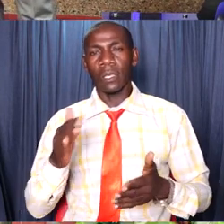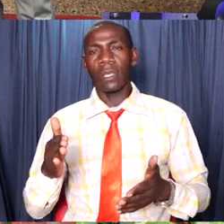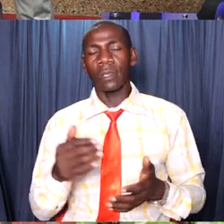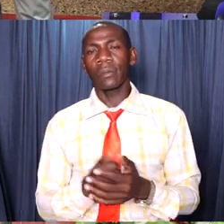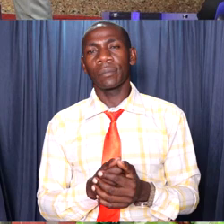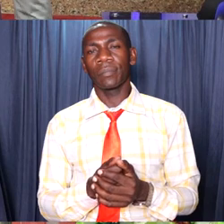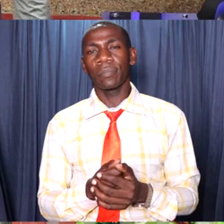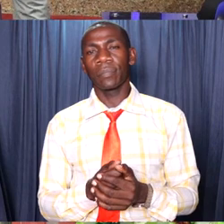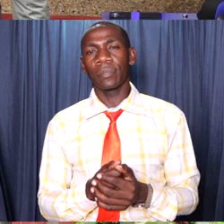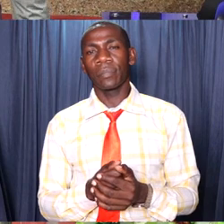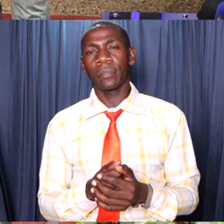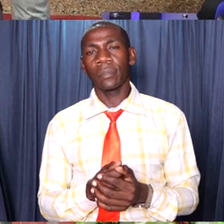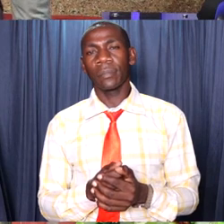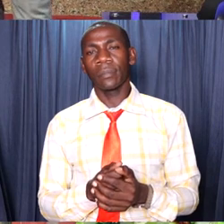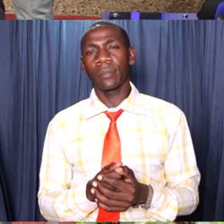coming down is there.